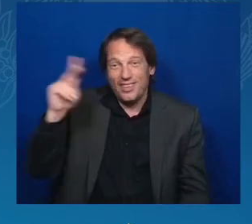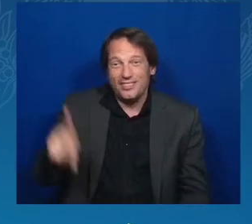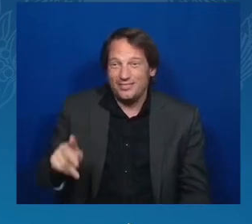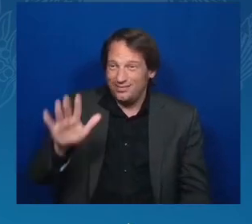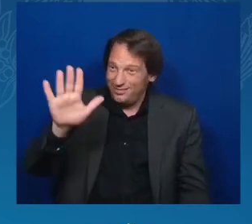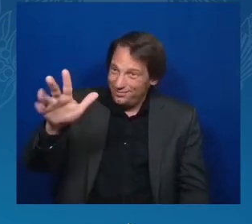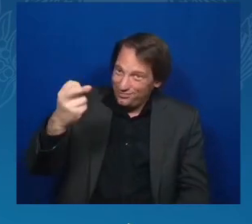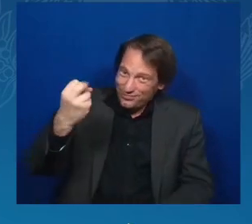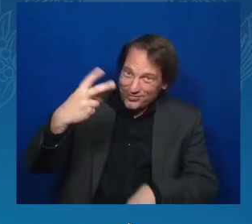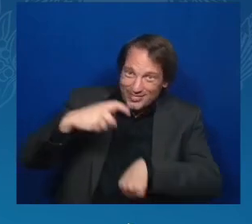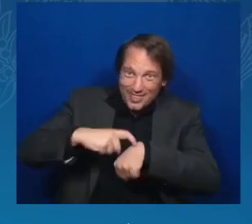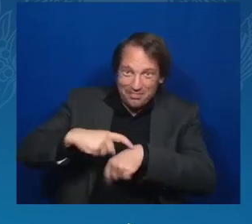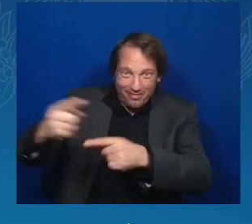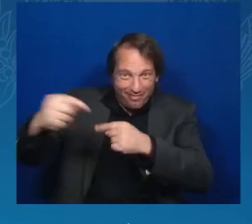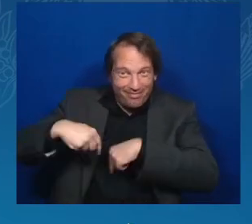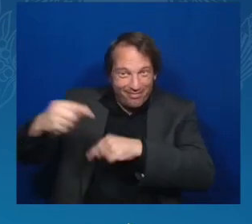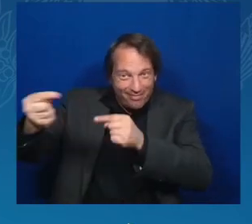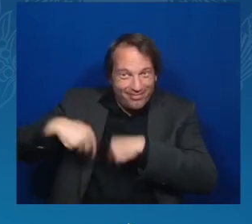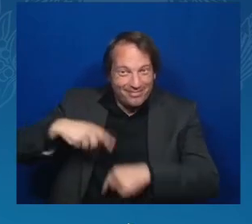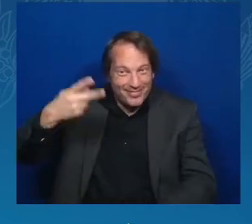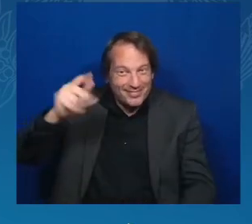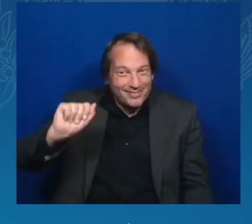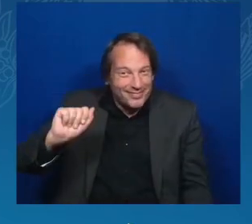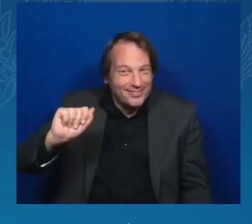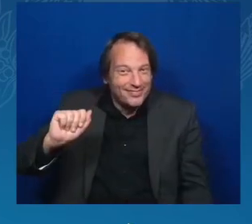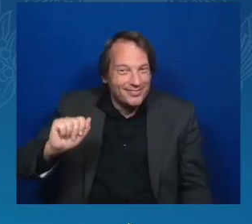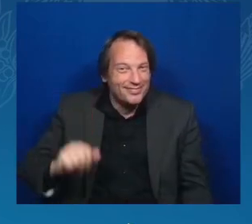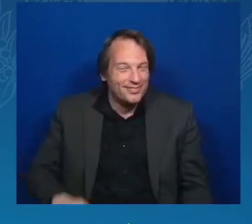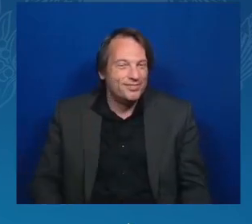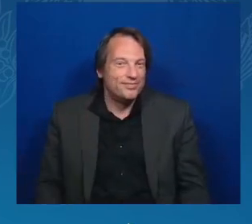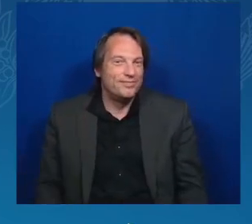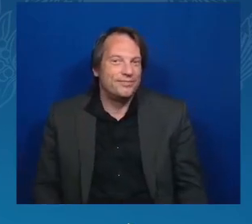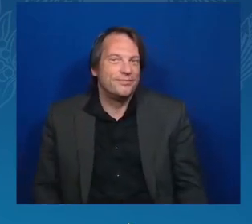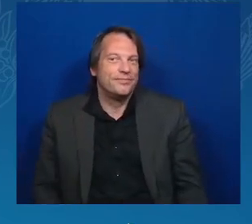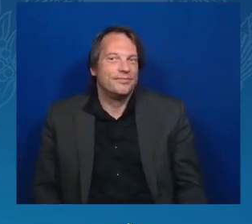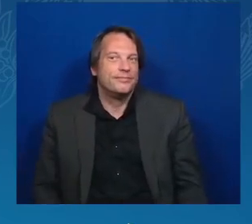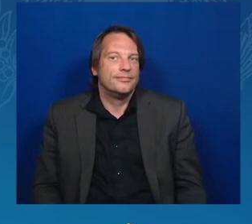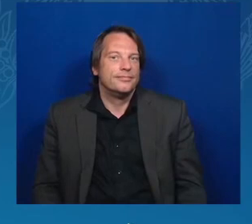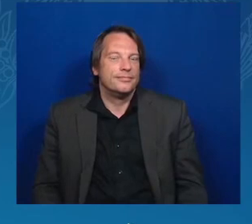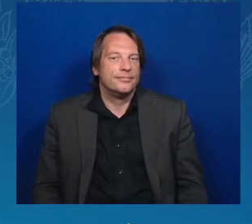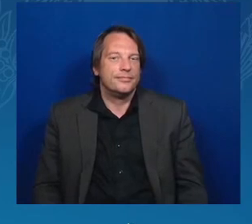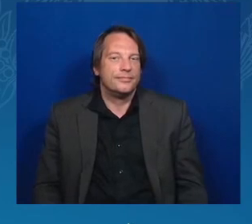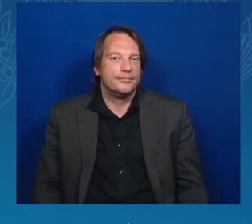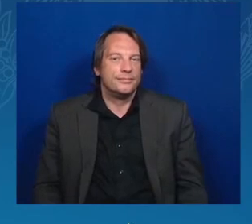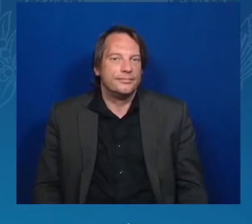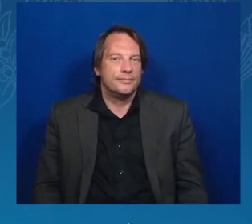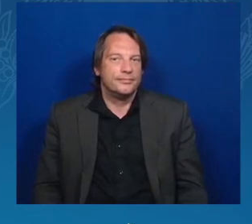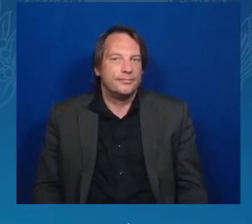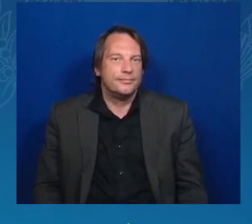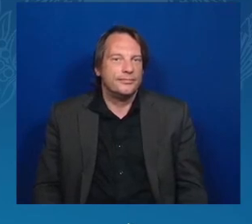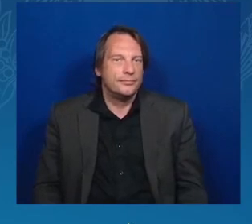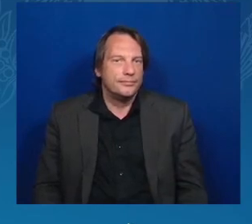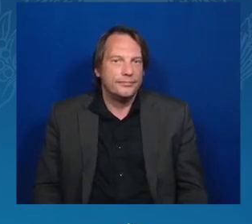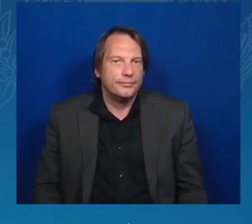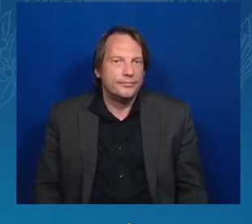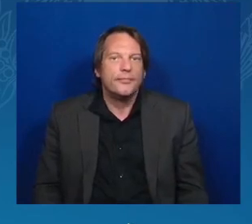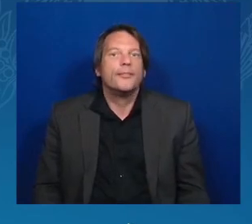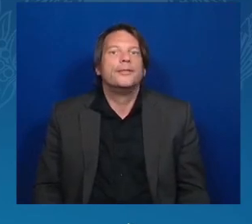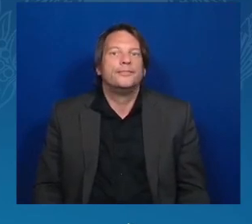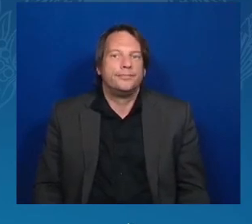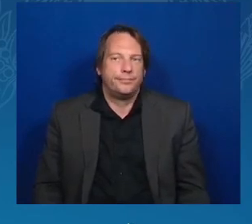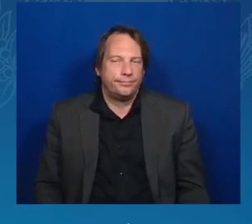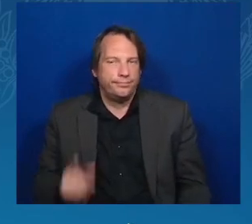important. We need to never take that away. Right. And that doesn't automatically happen. Vice President and